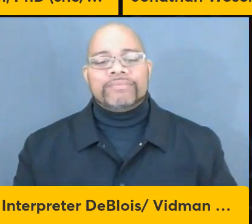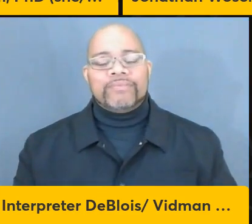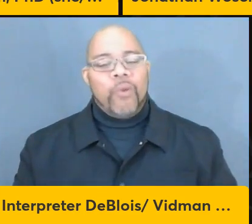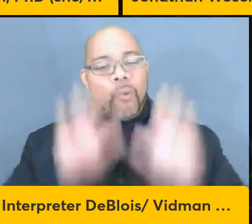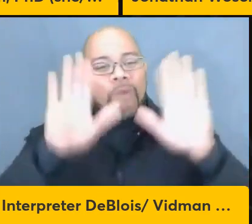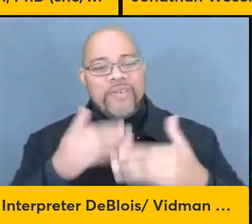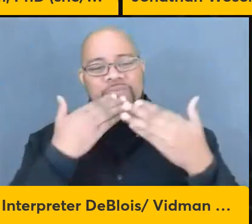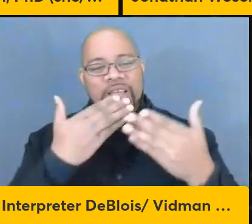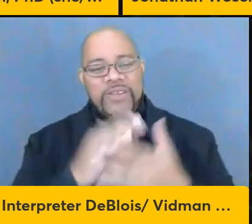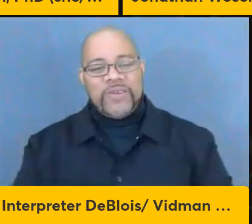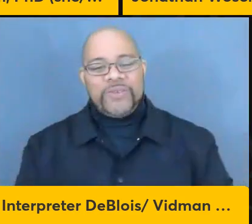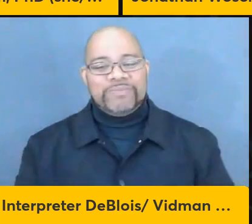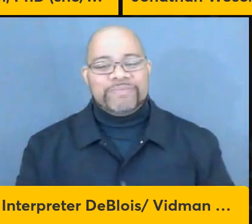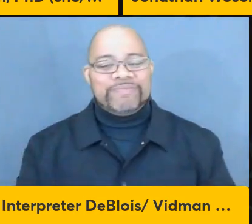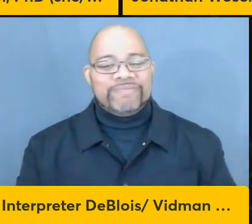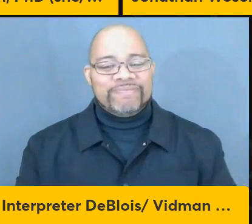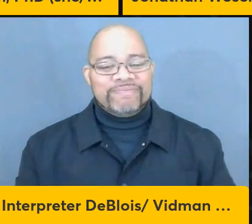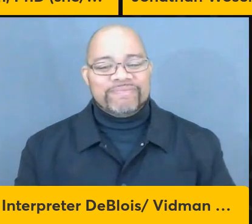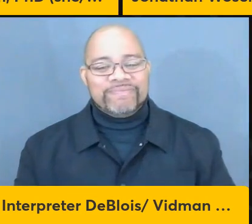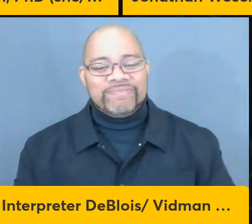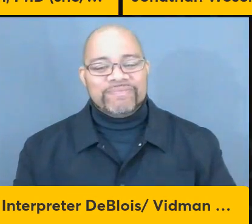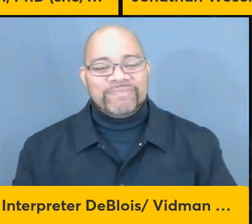Fantastic. Thank you.